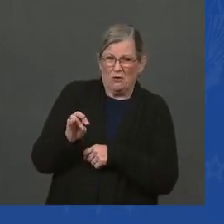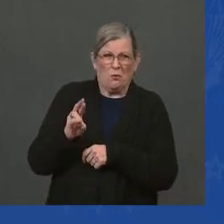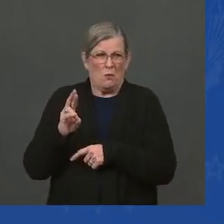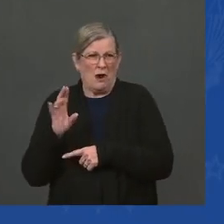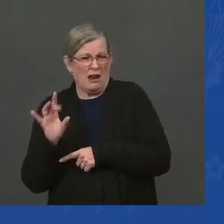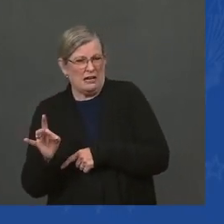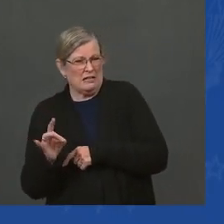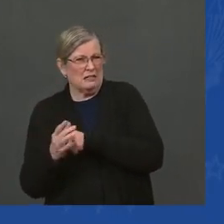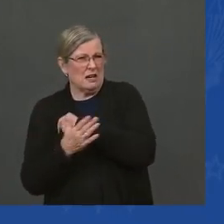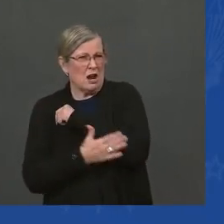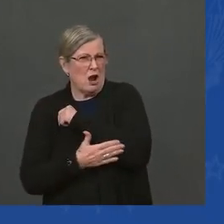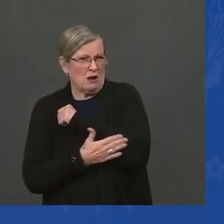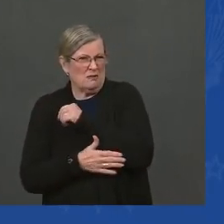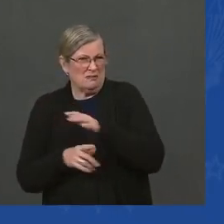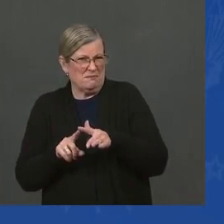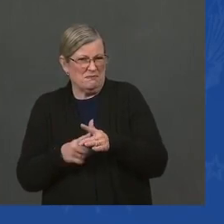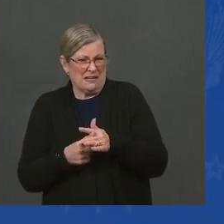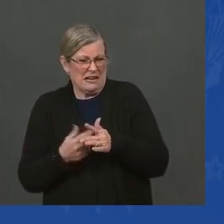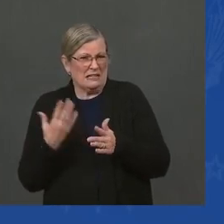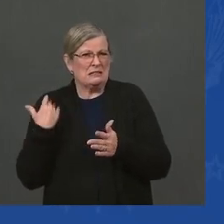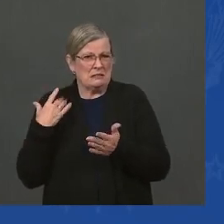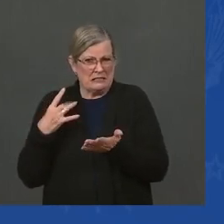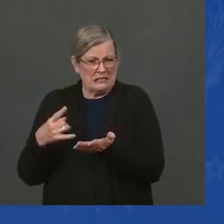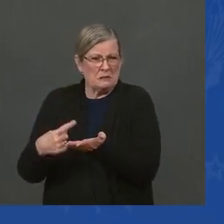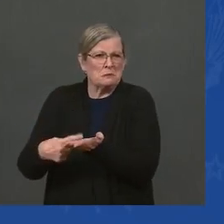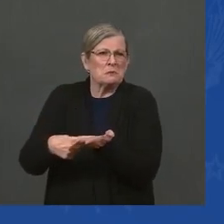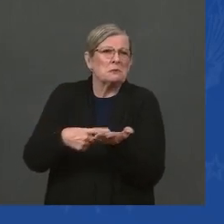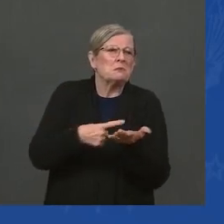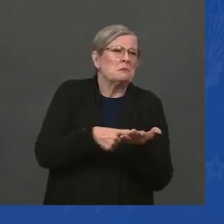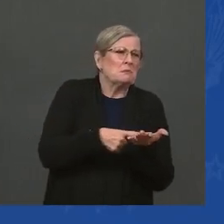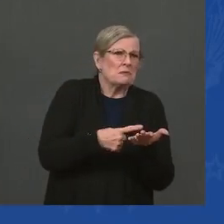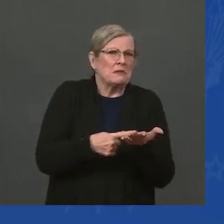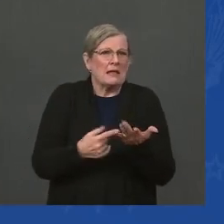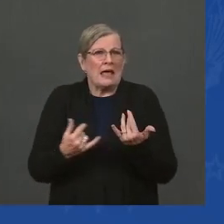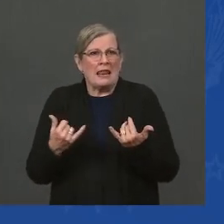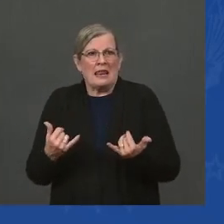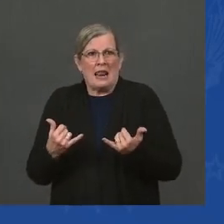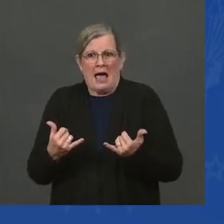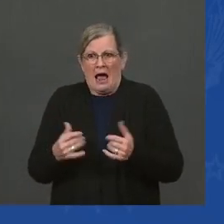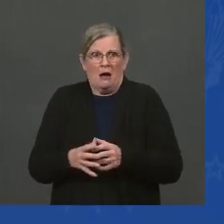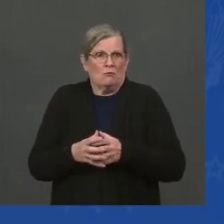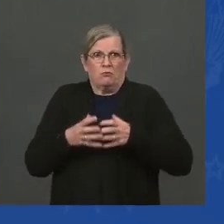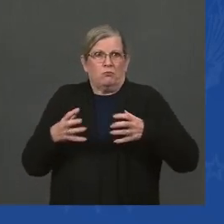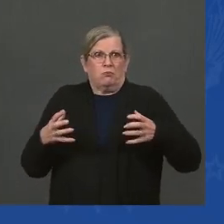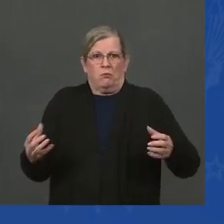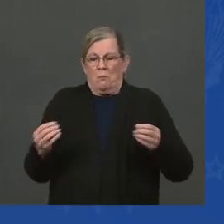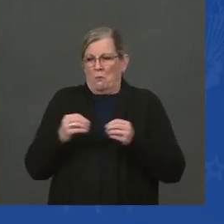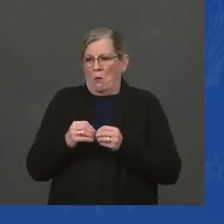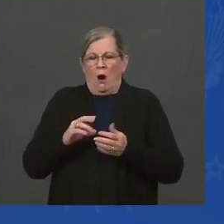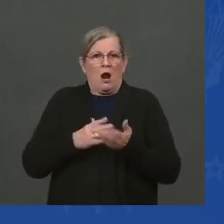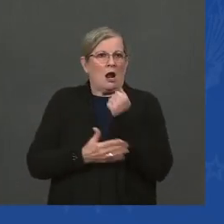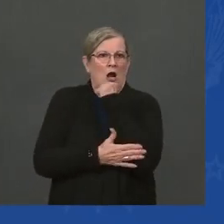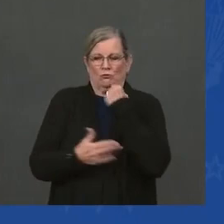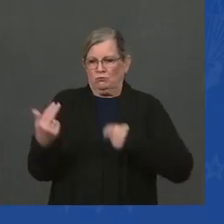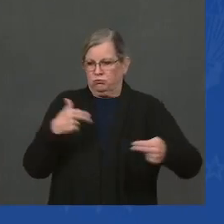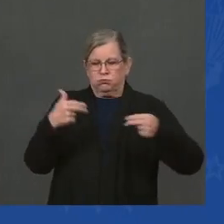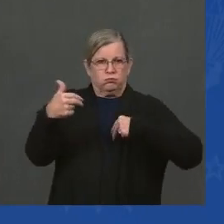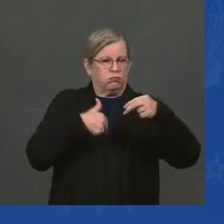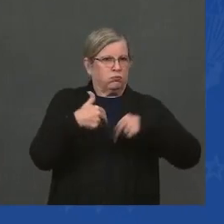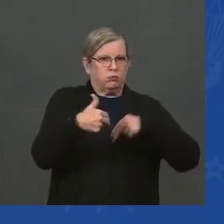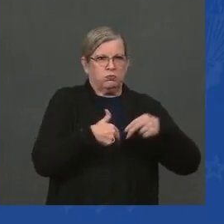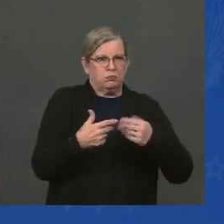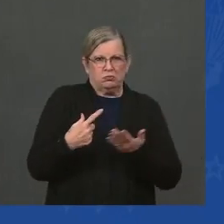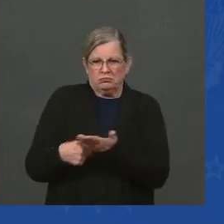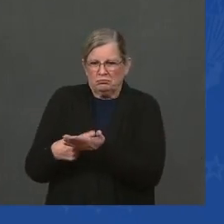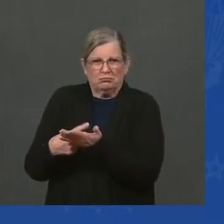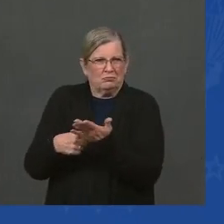number, to deal with the whole notion of methane. You know, now 100